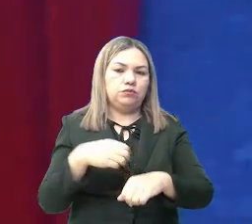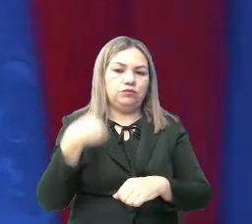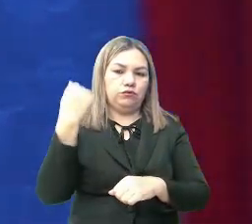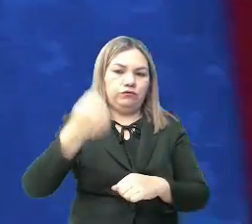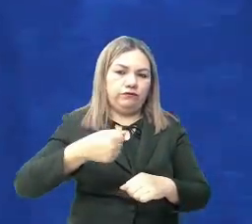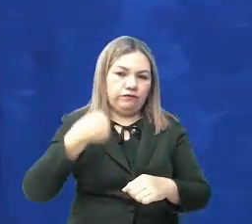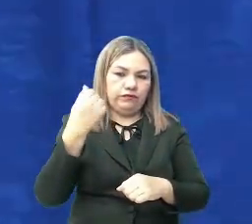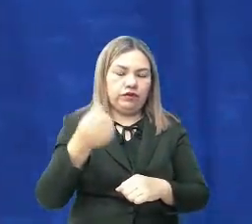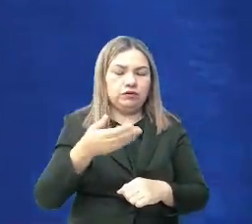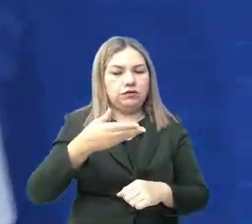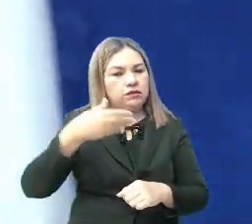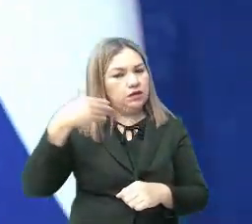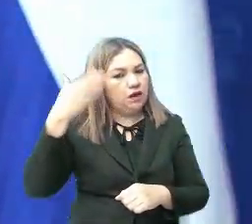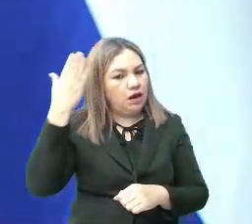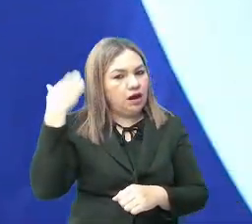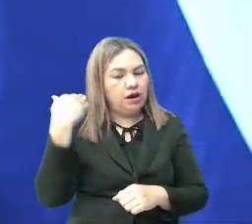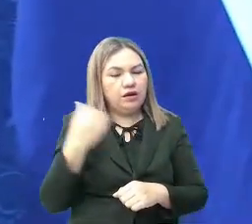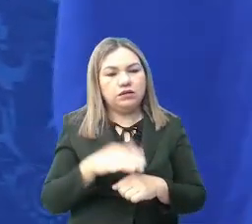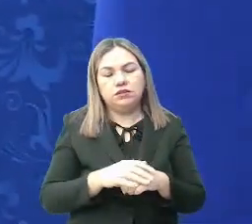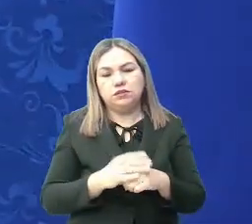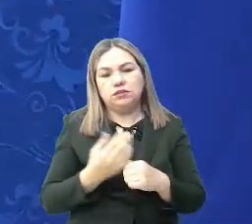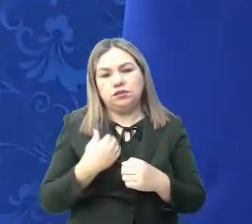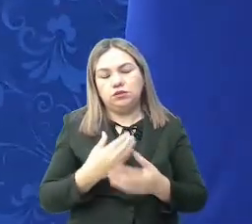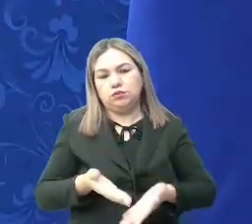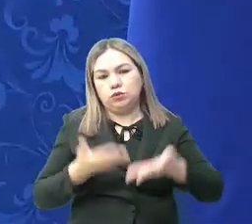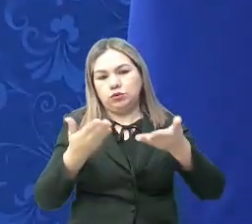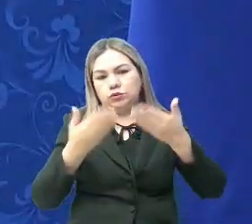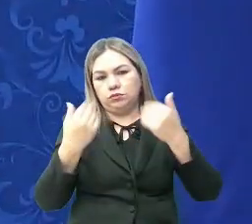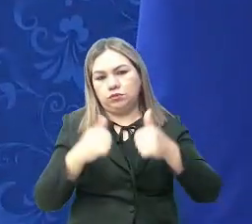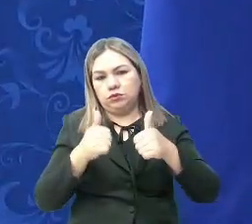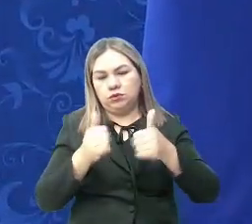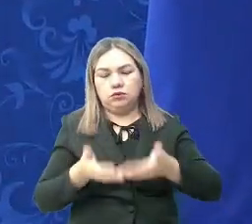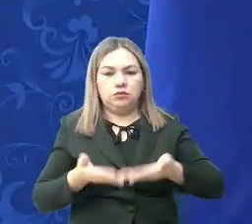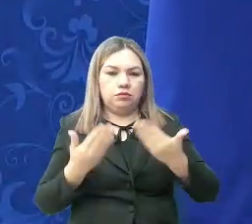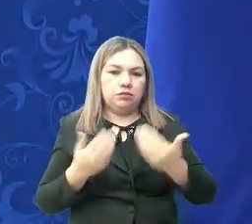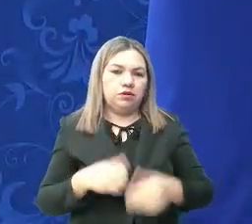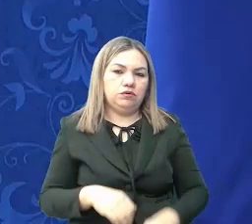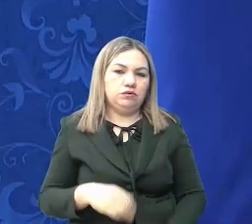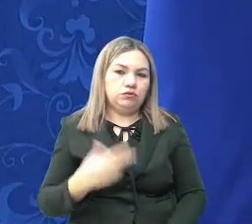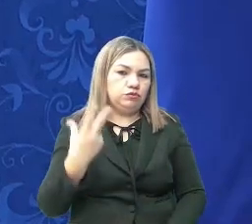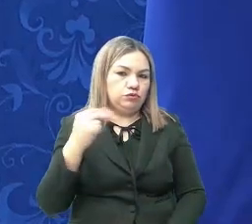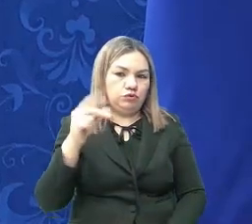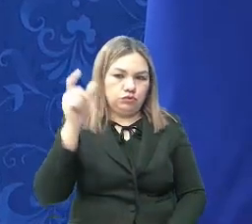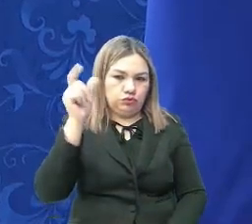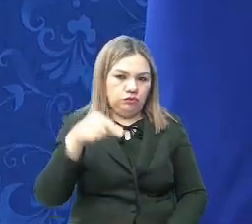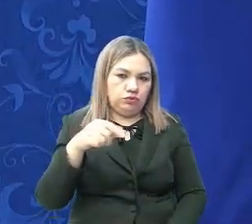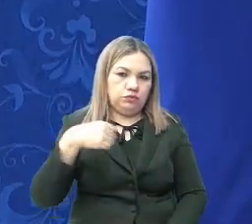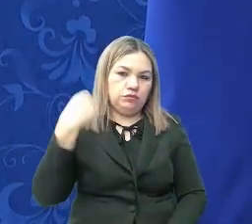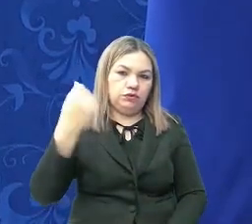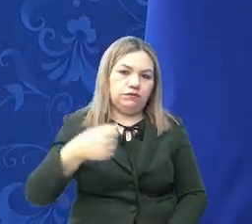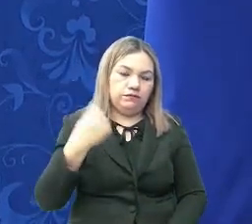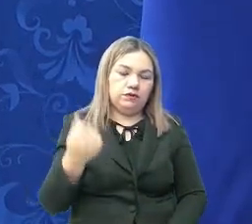before he has given us as prophets, before he sanctified us, he's prospered us,